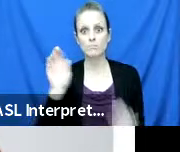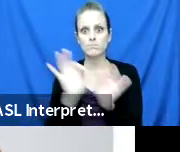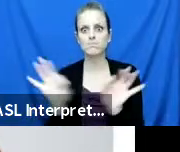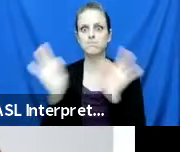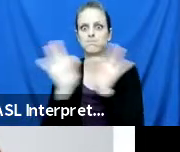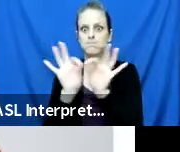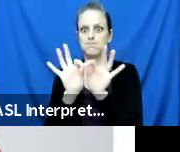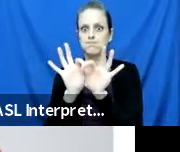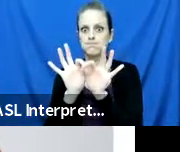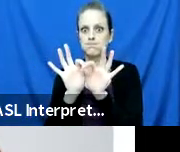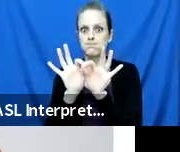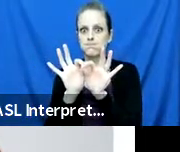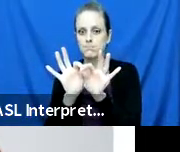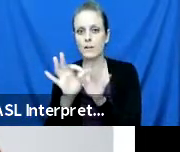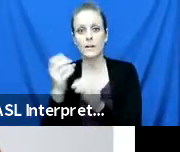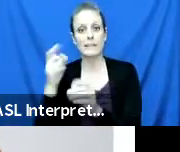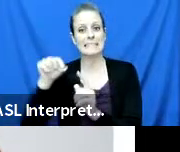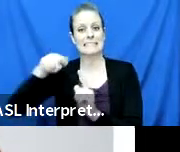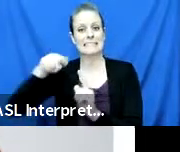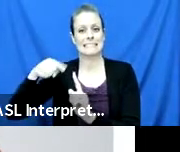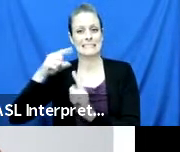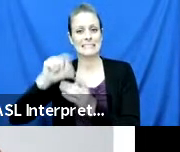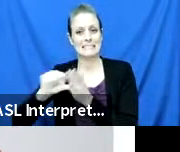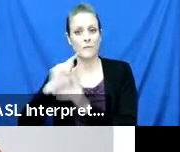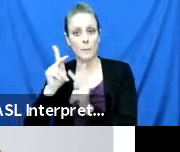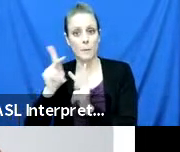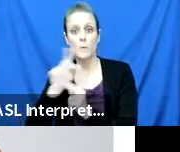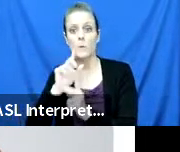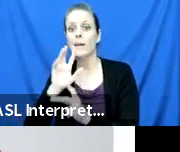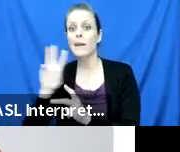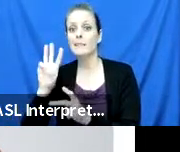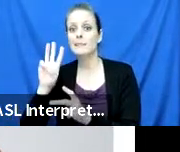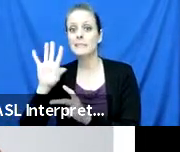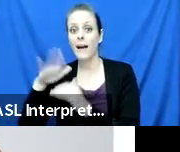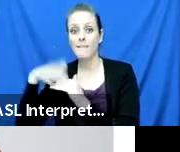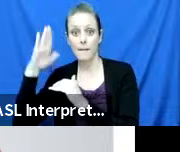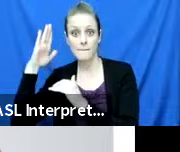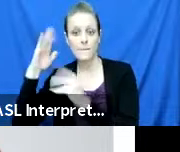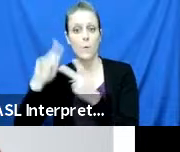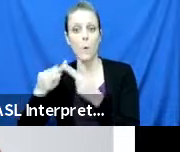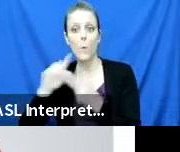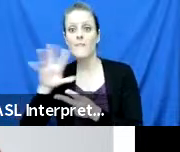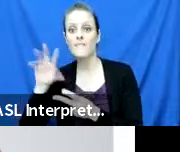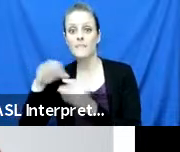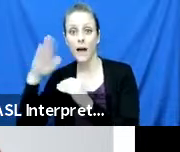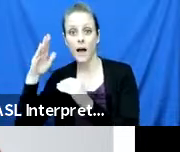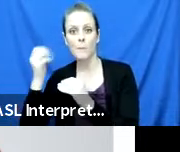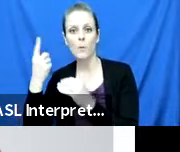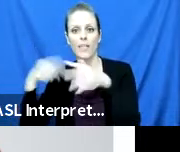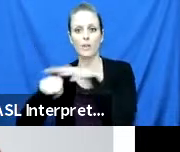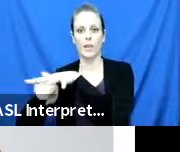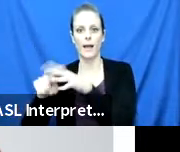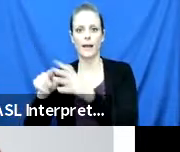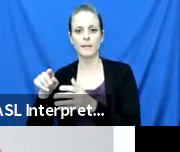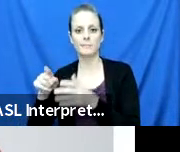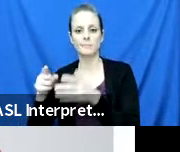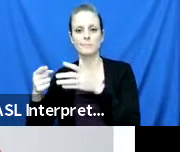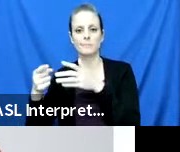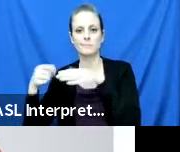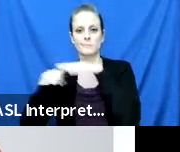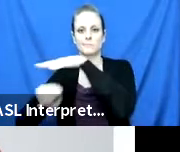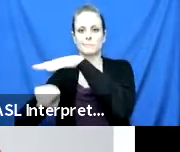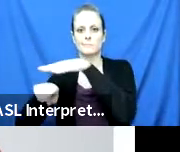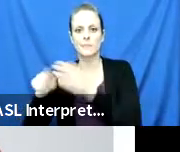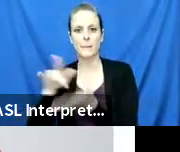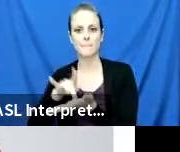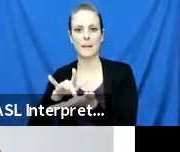for individuals who are age 65+ or 50+ with underlying medical conditions, because